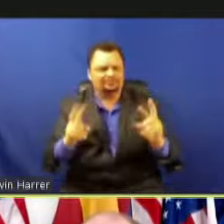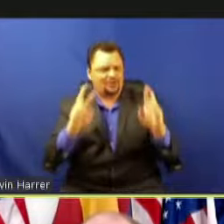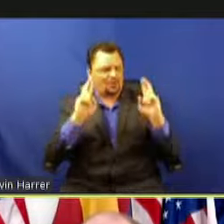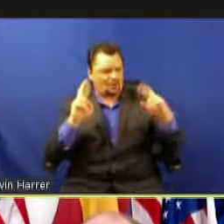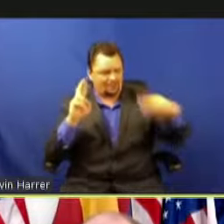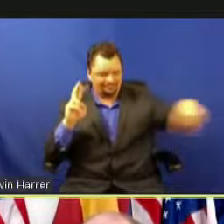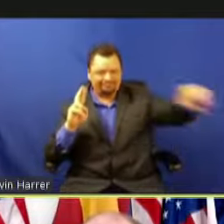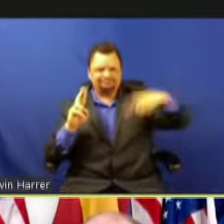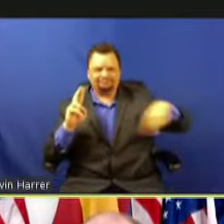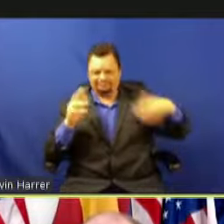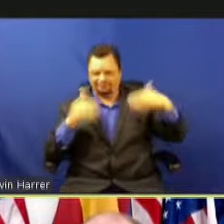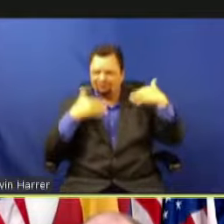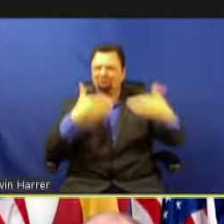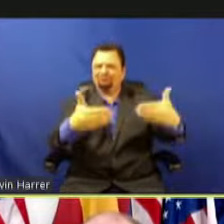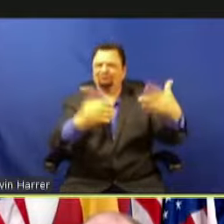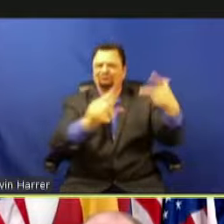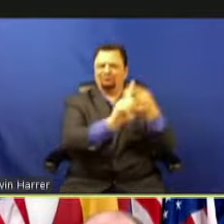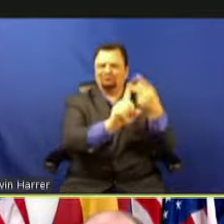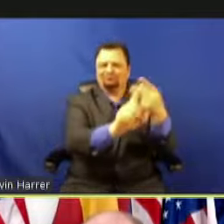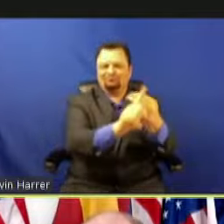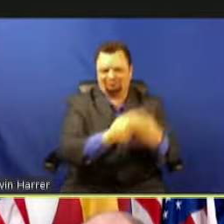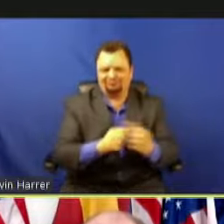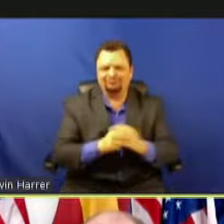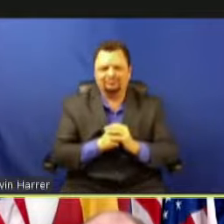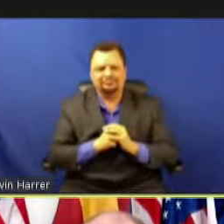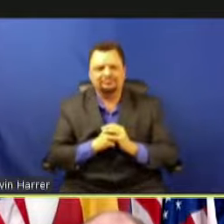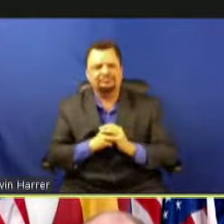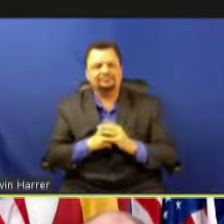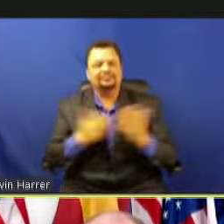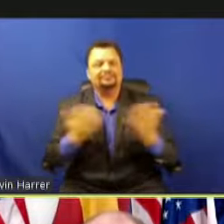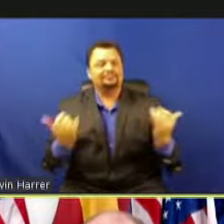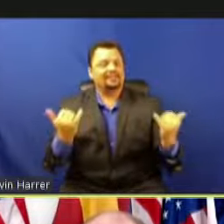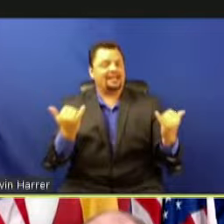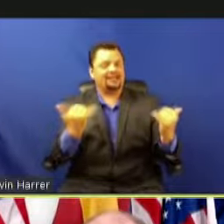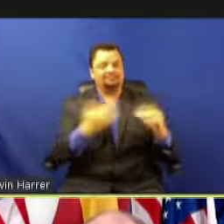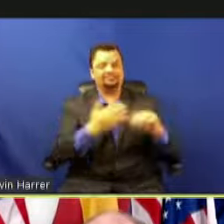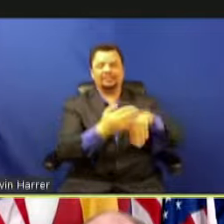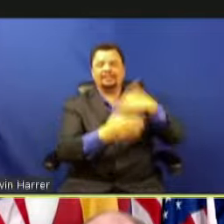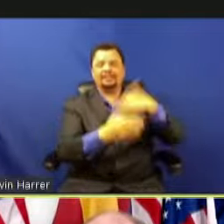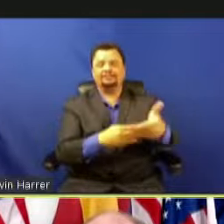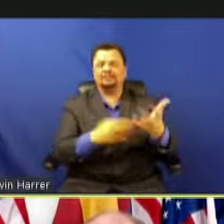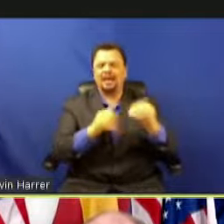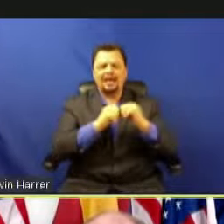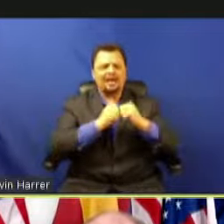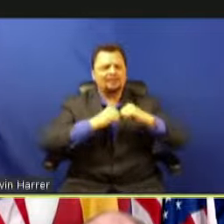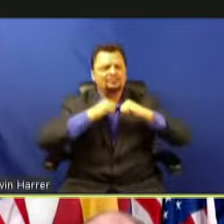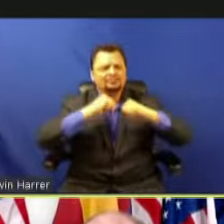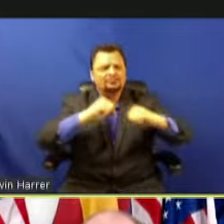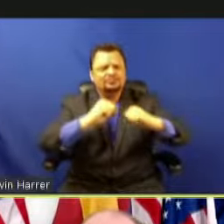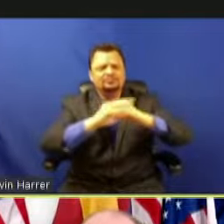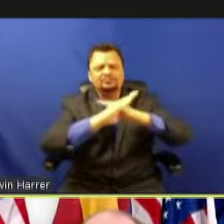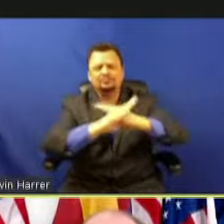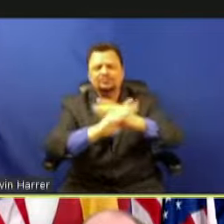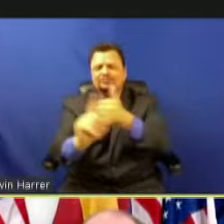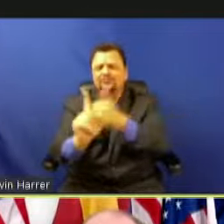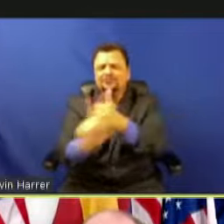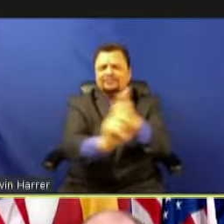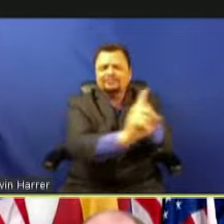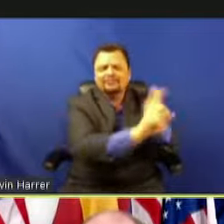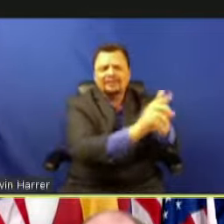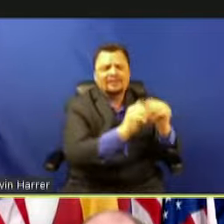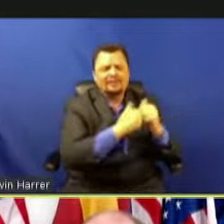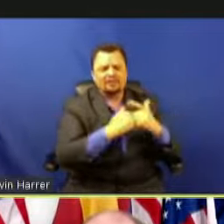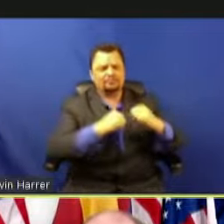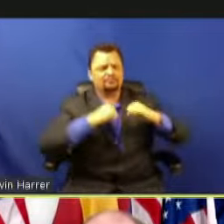an additional level of protection against the virus, both at the individual level to give that person a higher degree of protection, but also